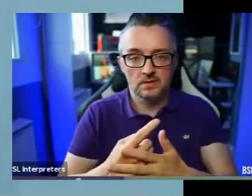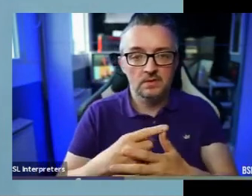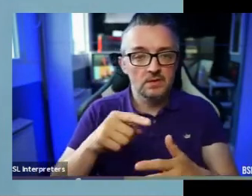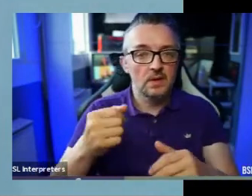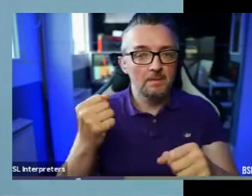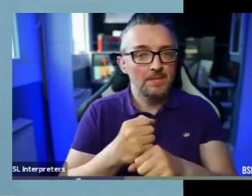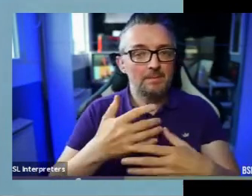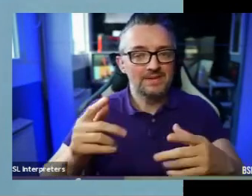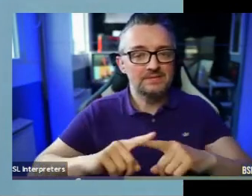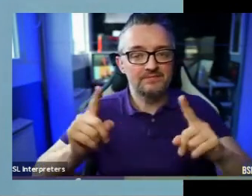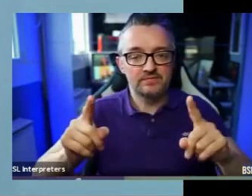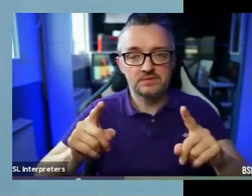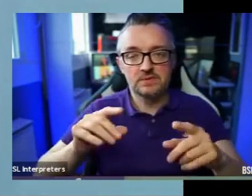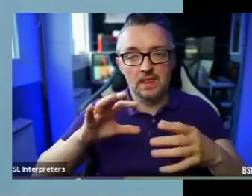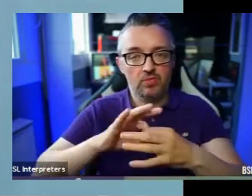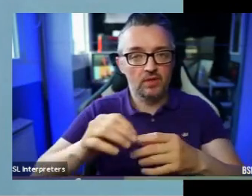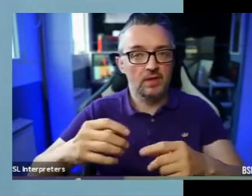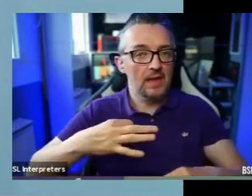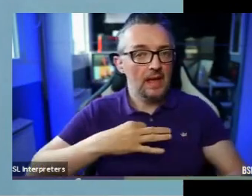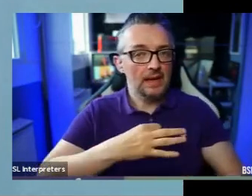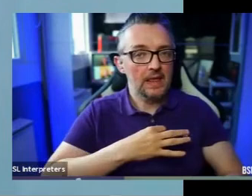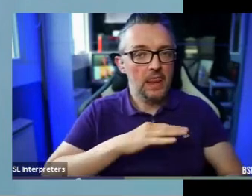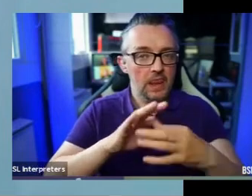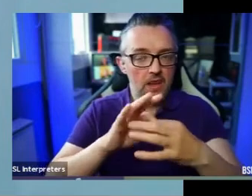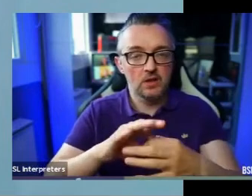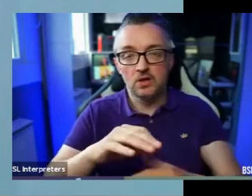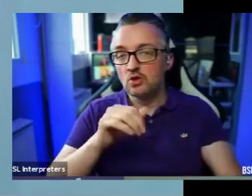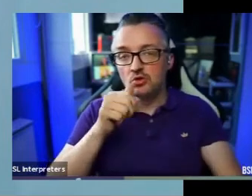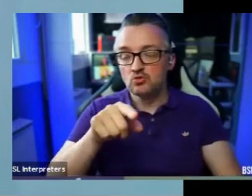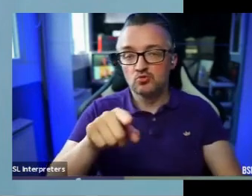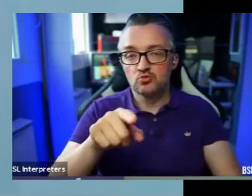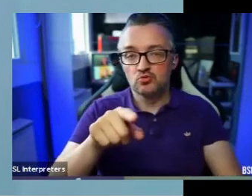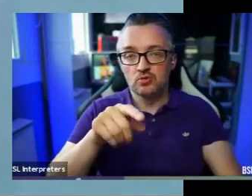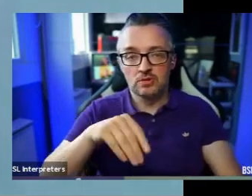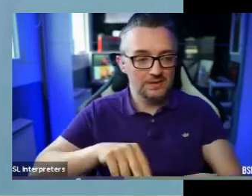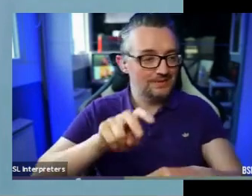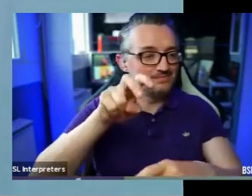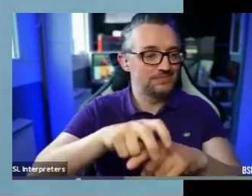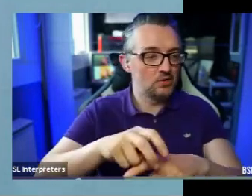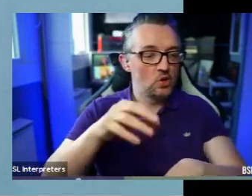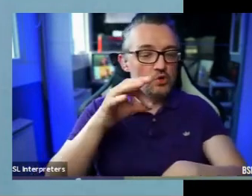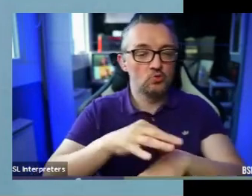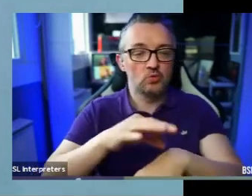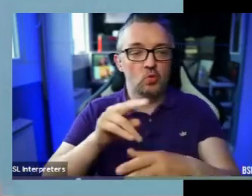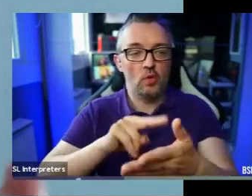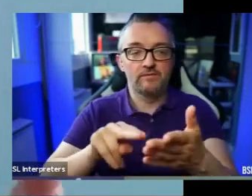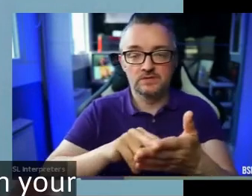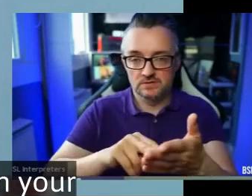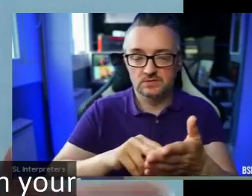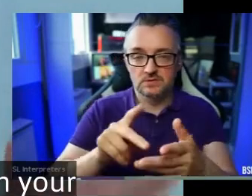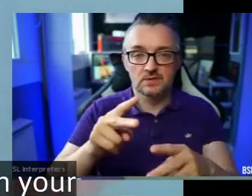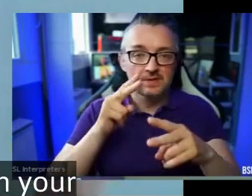so that's making a difference in the clinical interactions, because it's not just you walking in and sitting in a doctor's